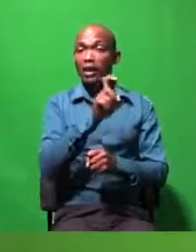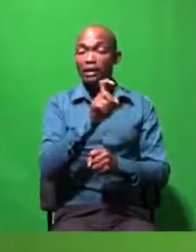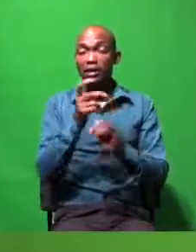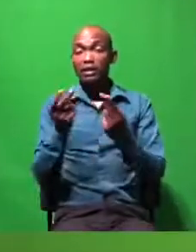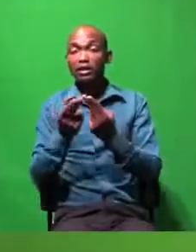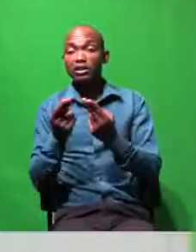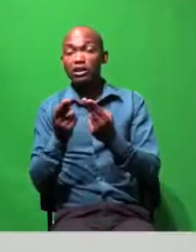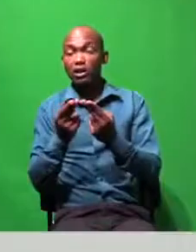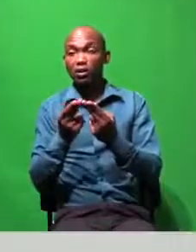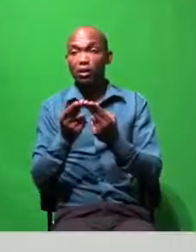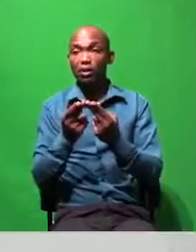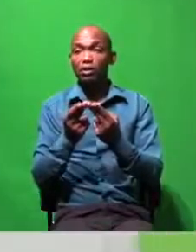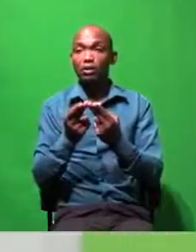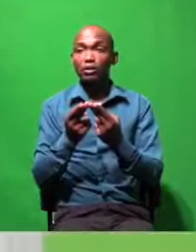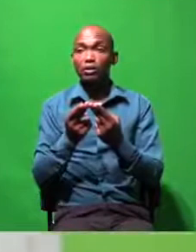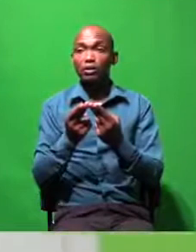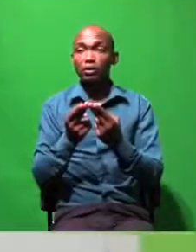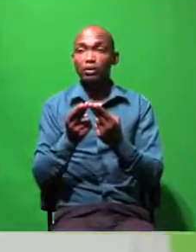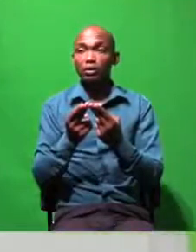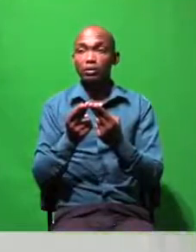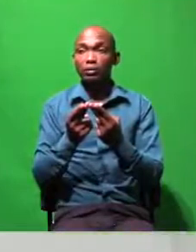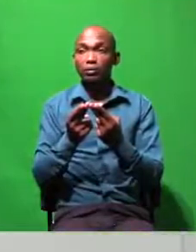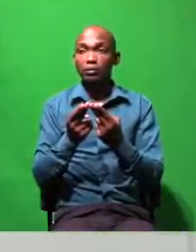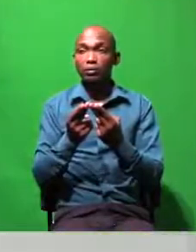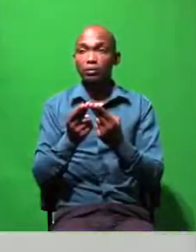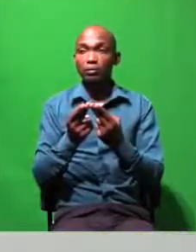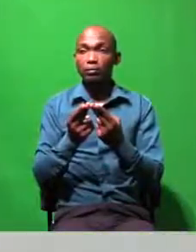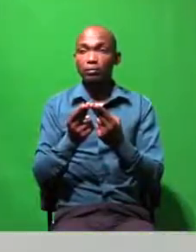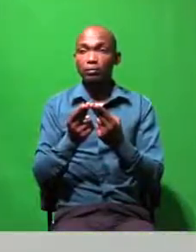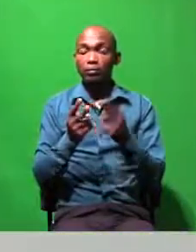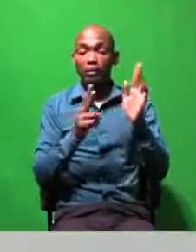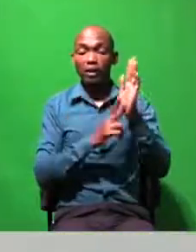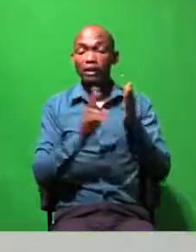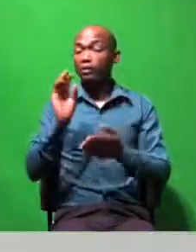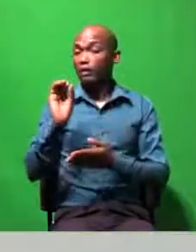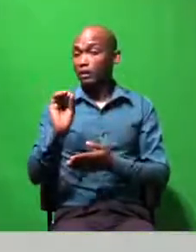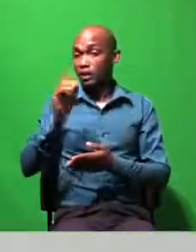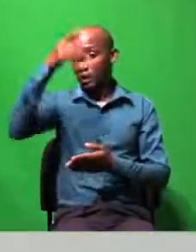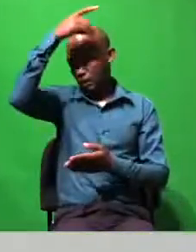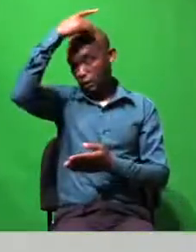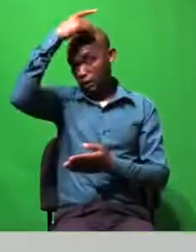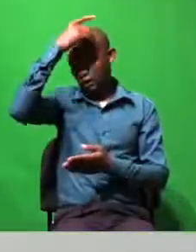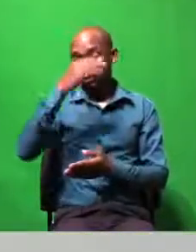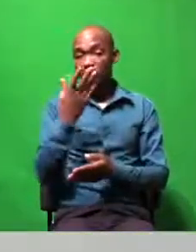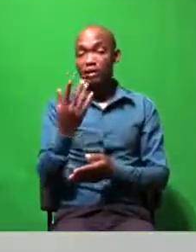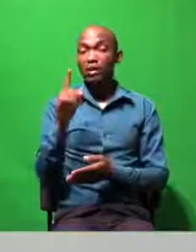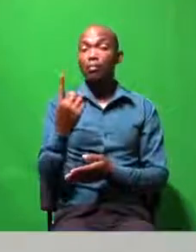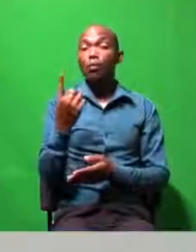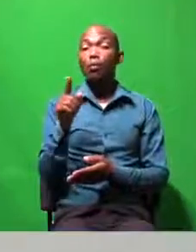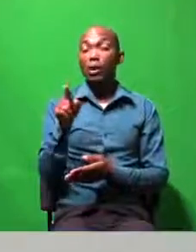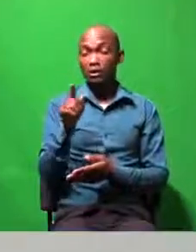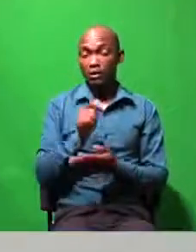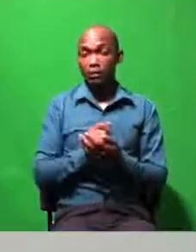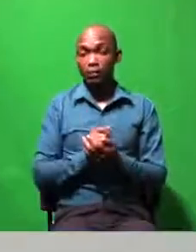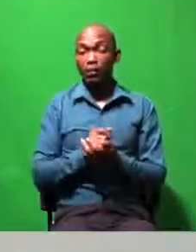here becomes 70 degrees. That is number 1. And number